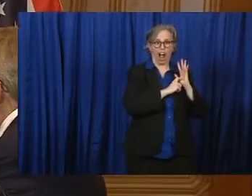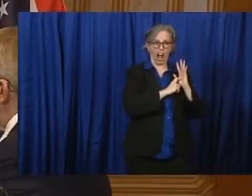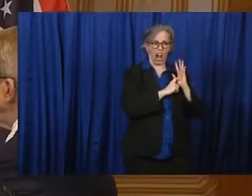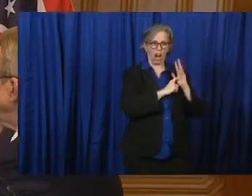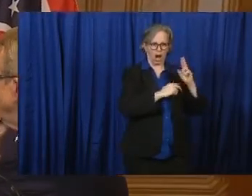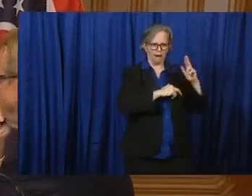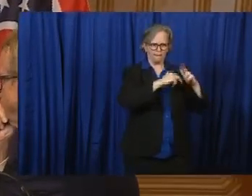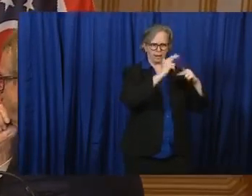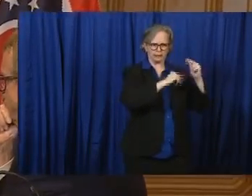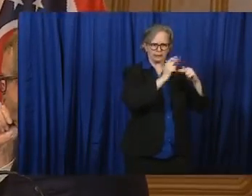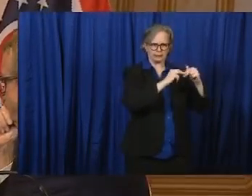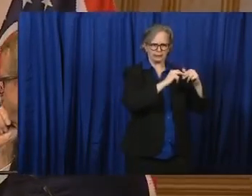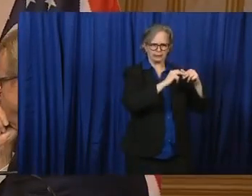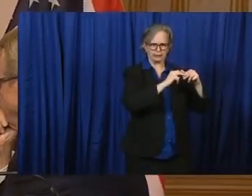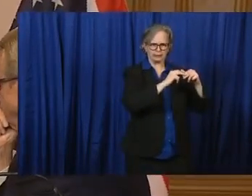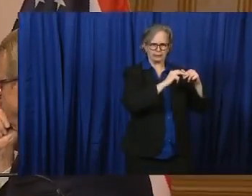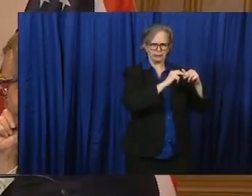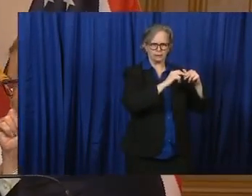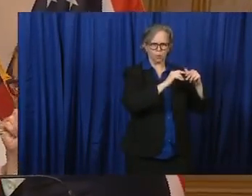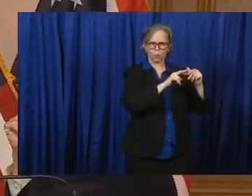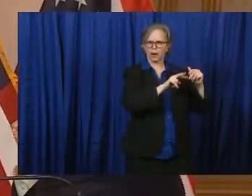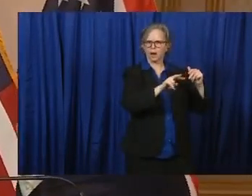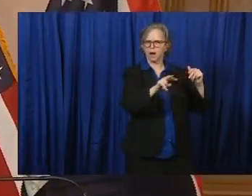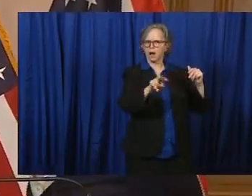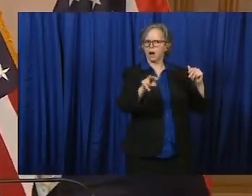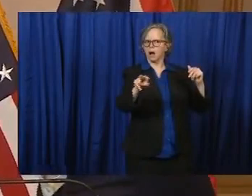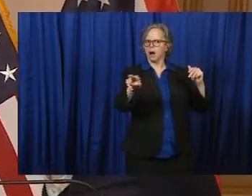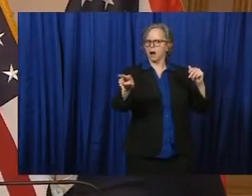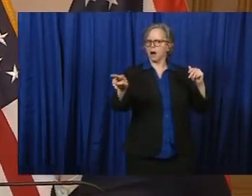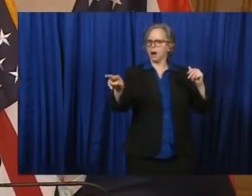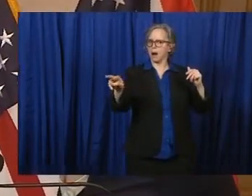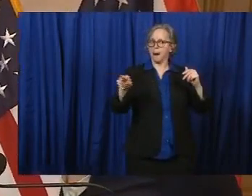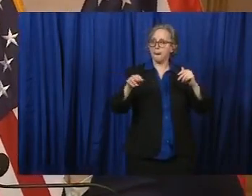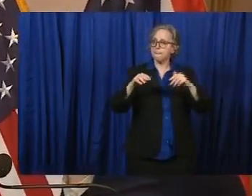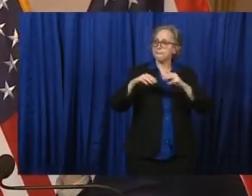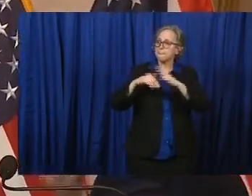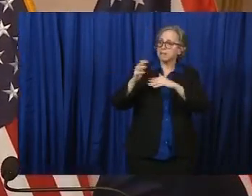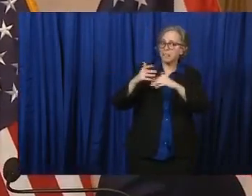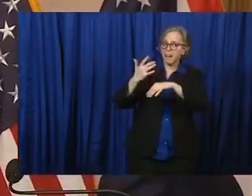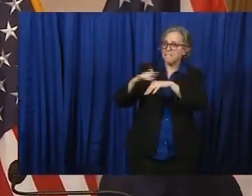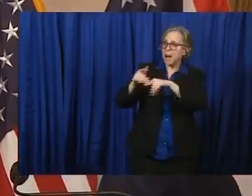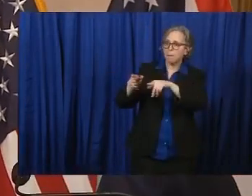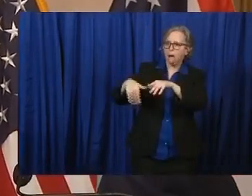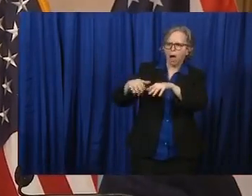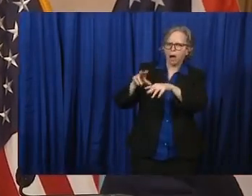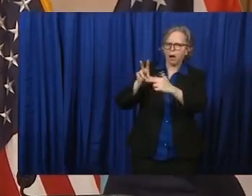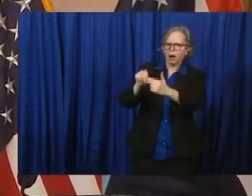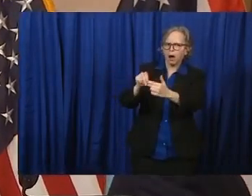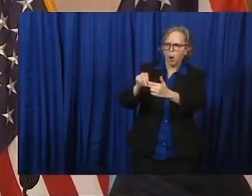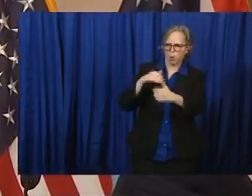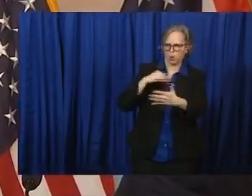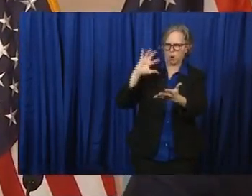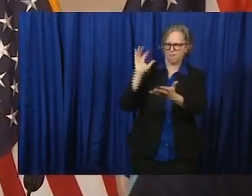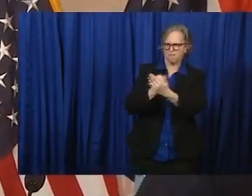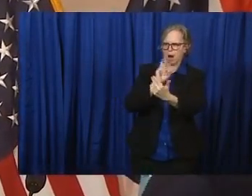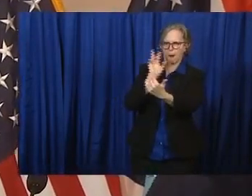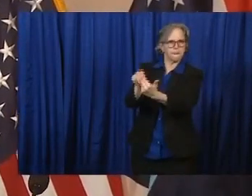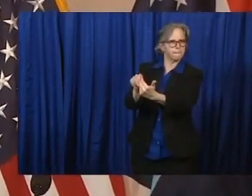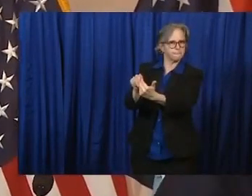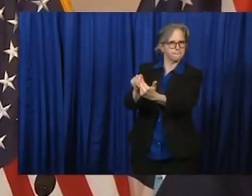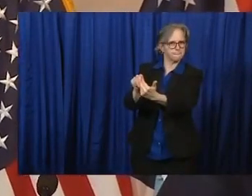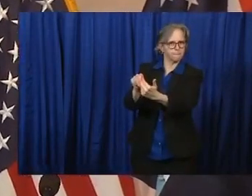across the spectrum of unused state facilities that we can bring to bear for this problem. It may include building out facilities